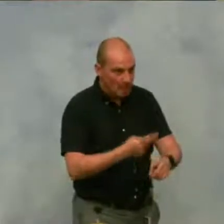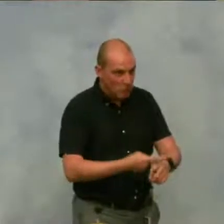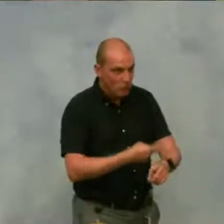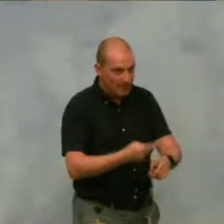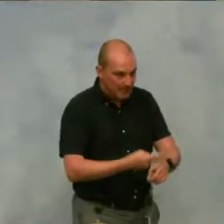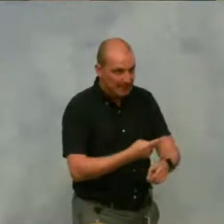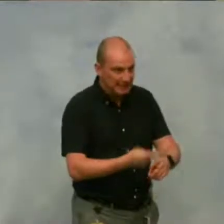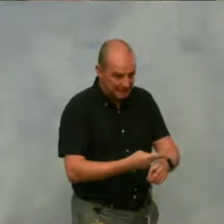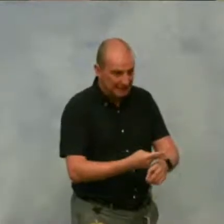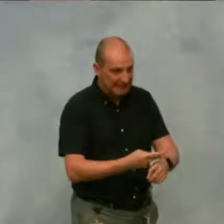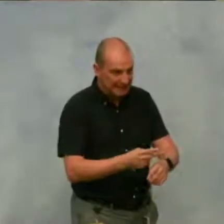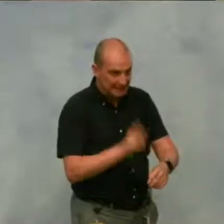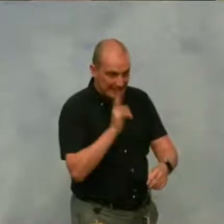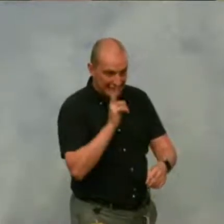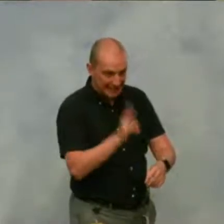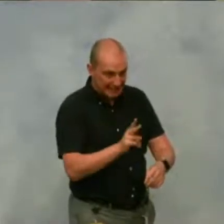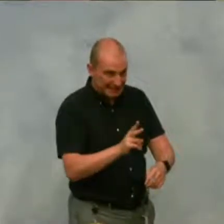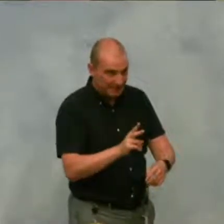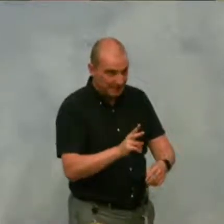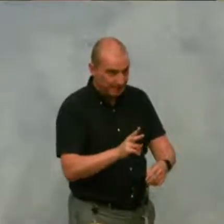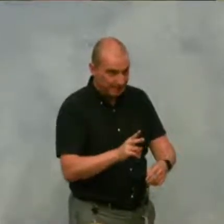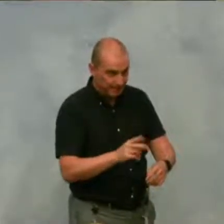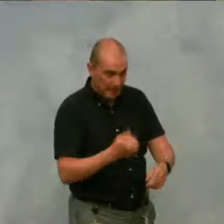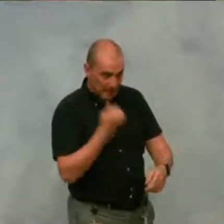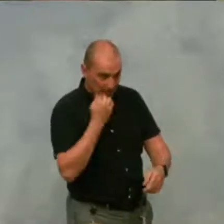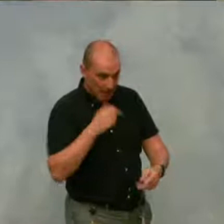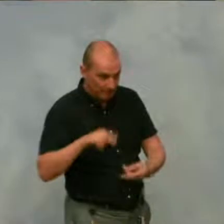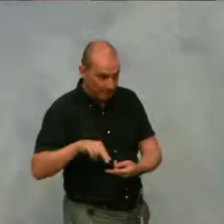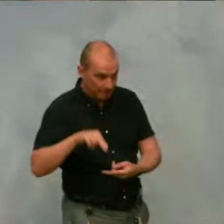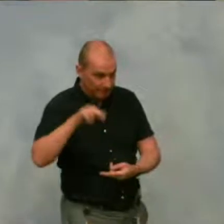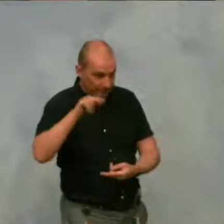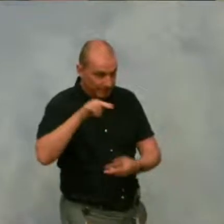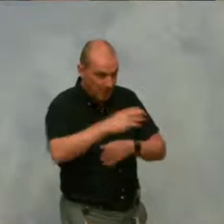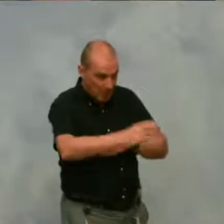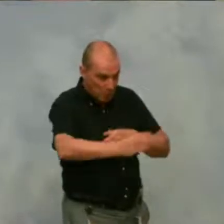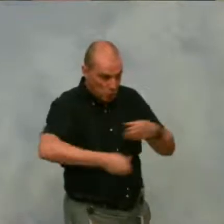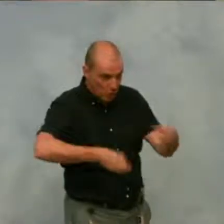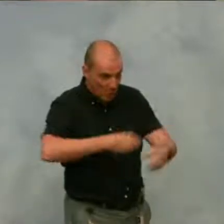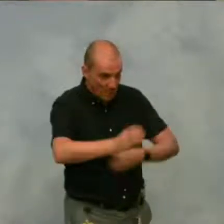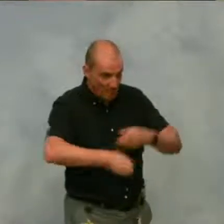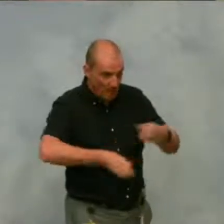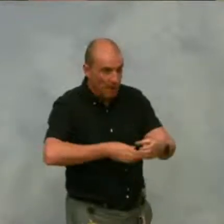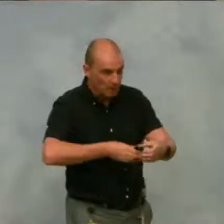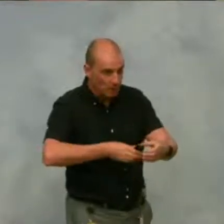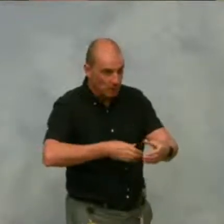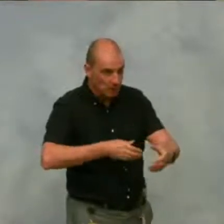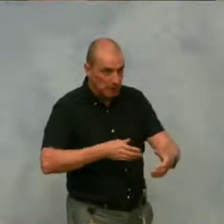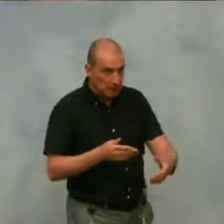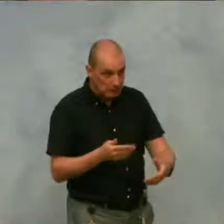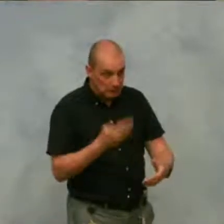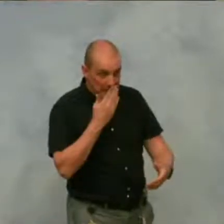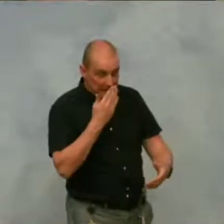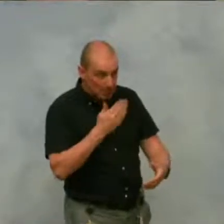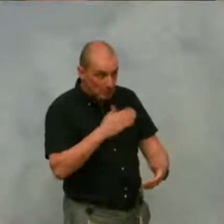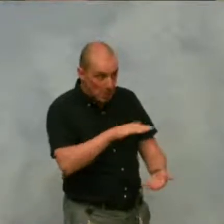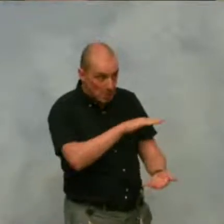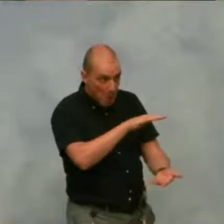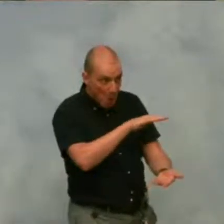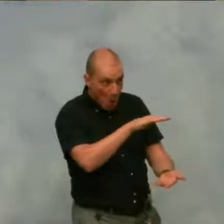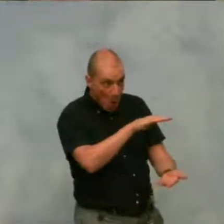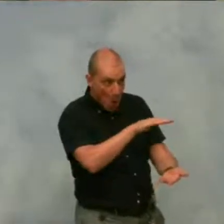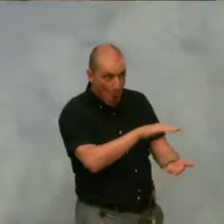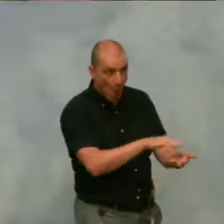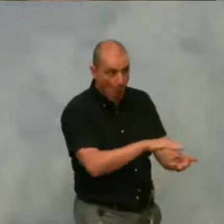across the piece. We do have an increasing turnover figure. It's still relatively low in comparison with